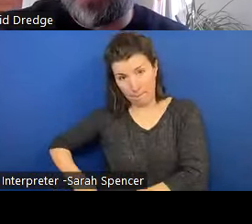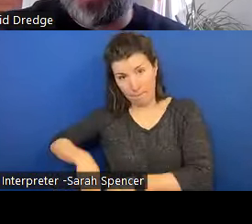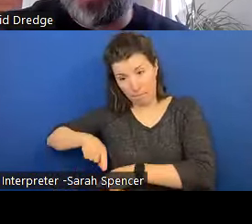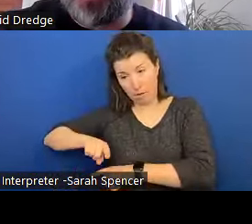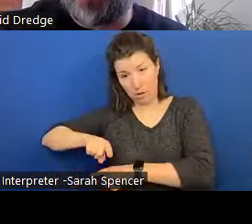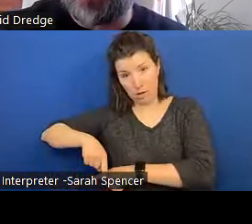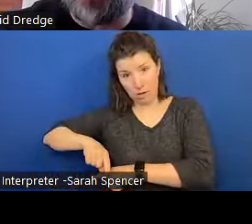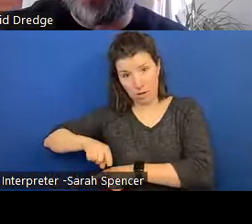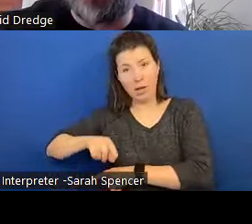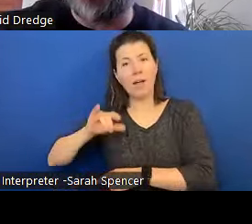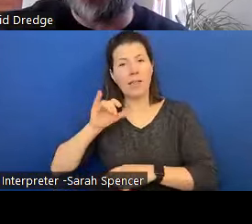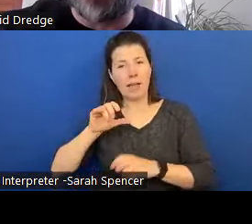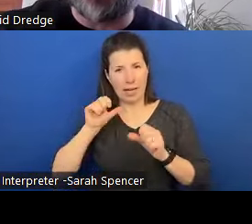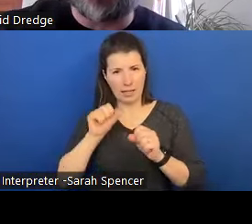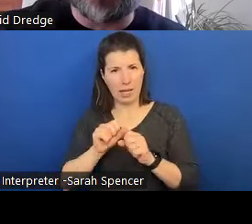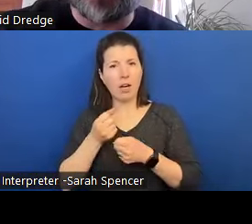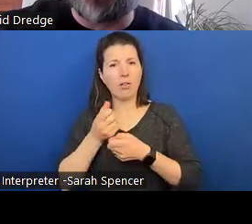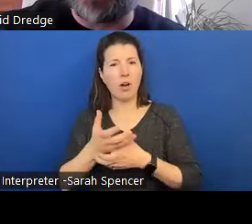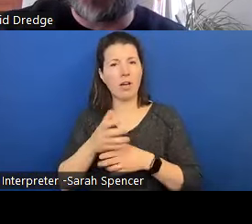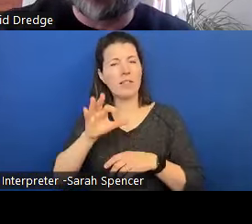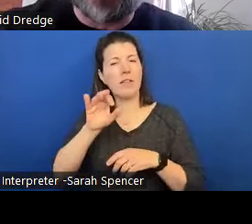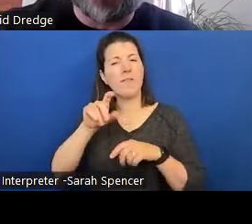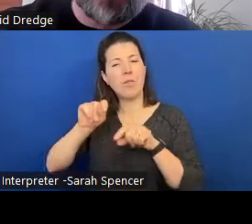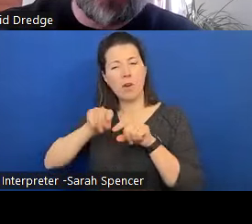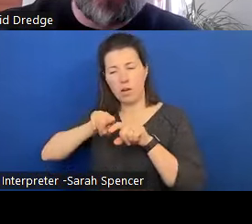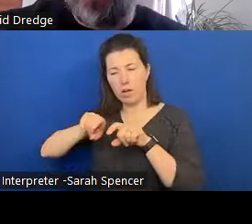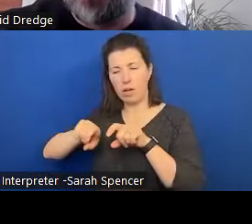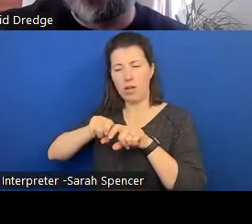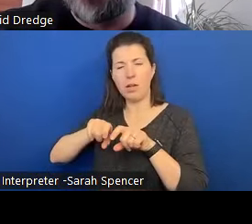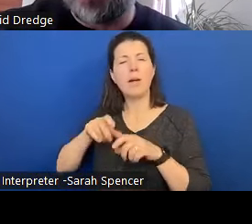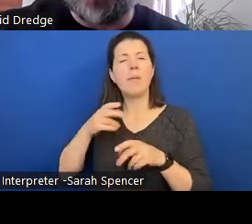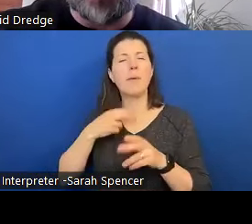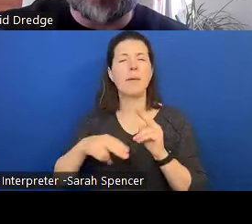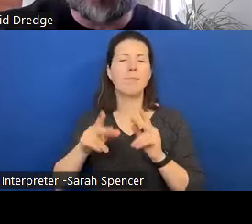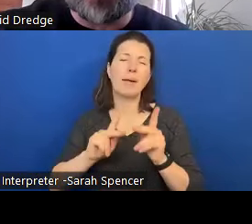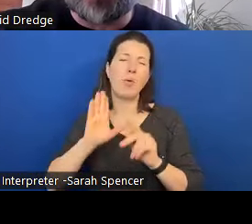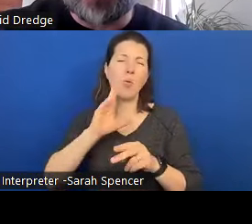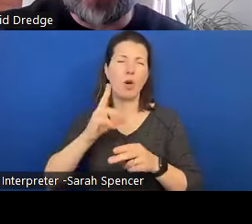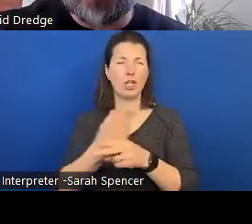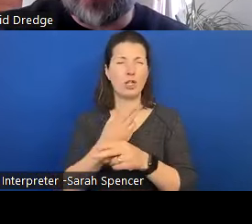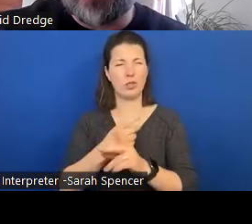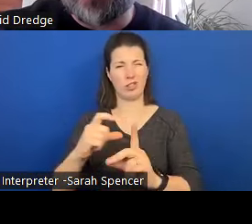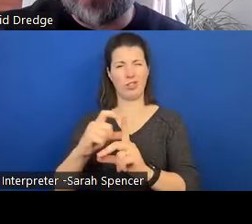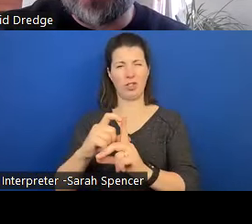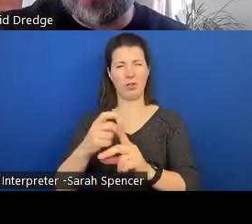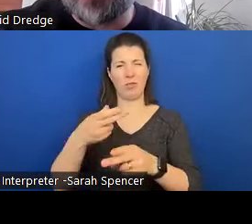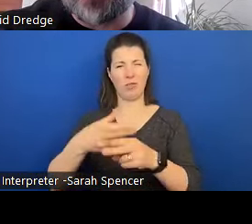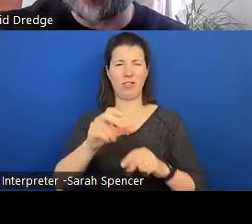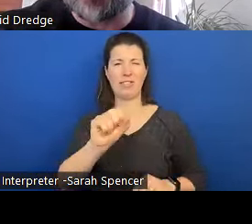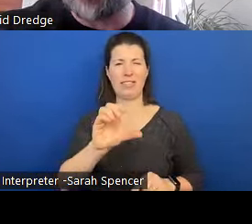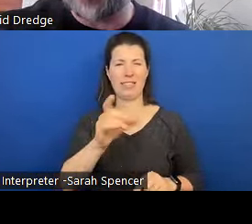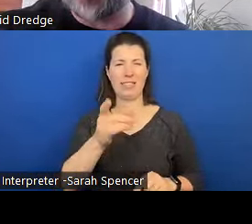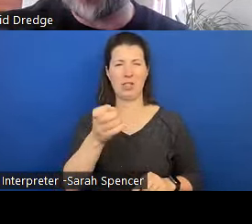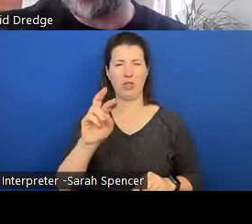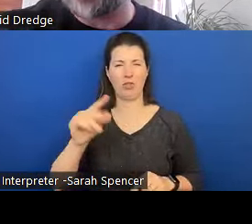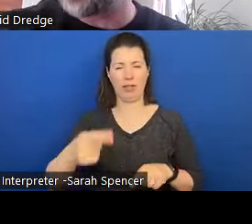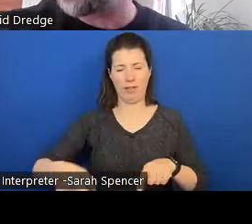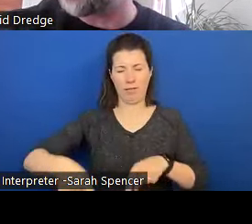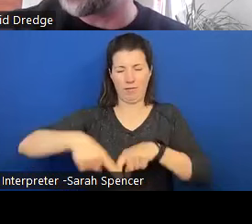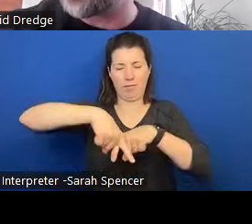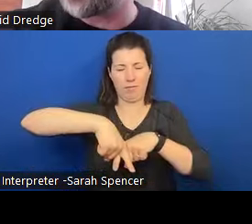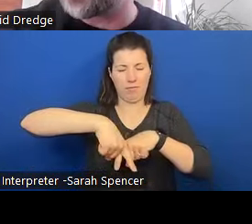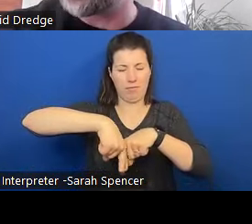sort of foot position that people use the term scissoring. But there's a sort of certain muscle